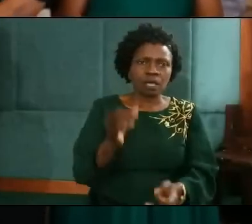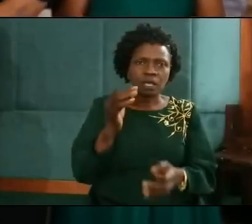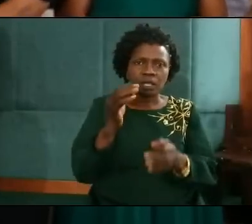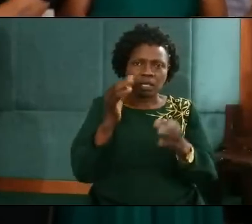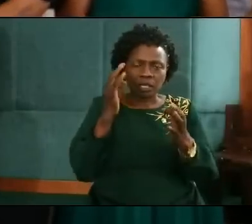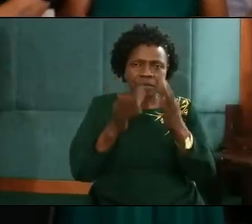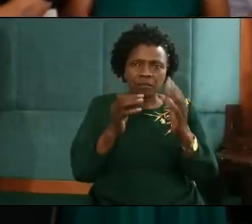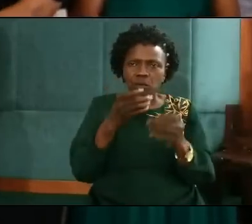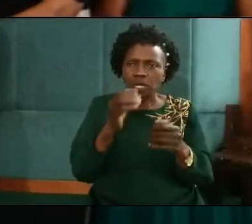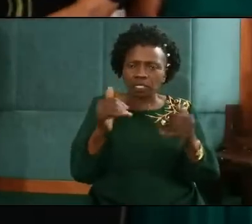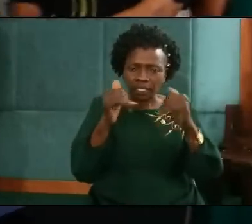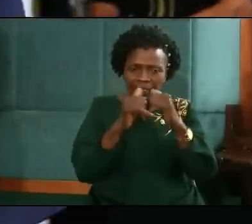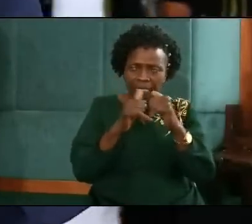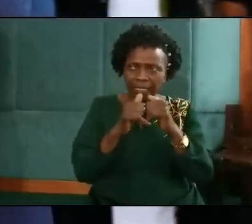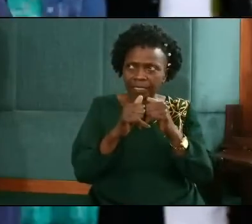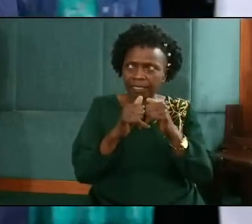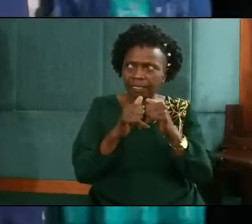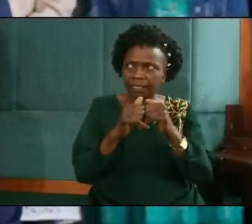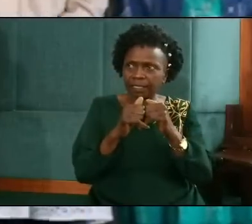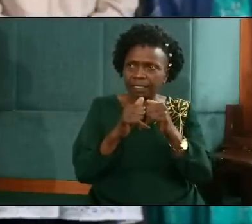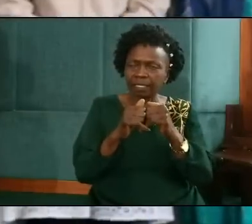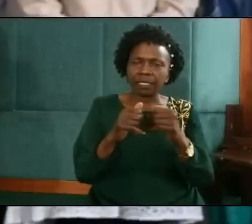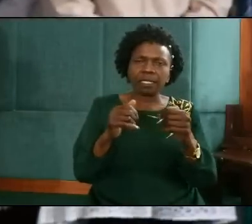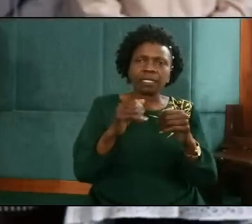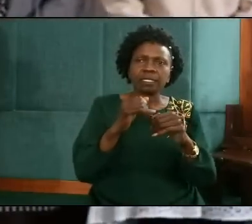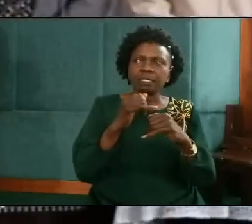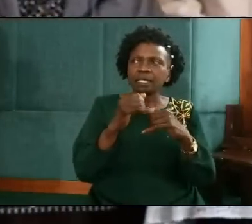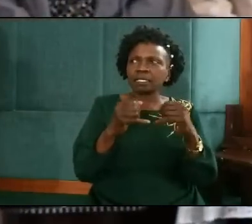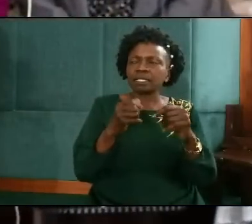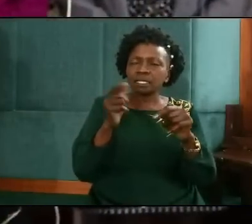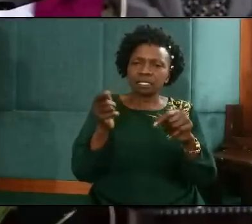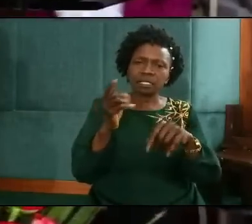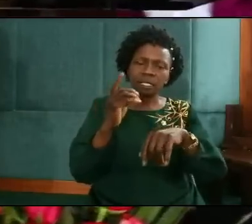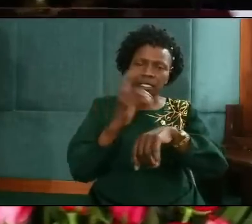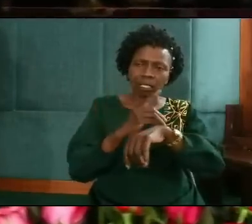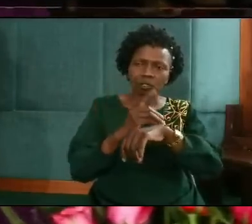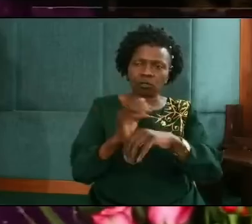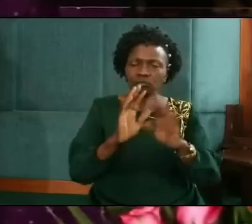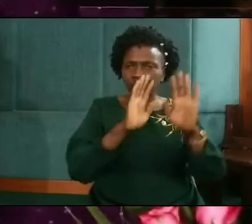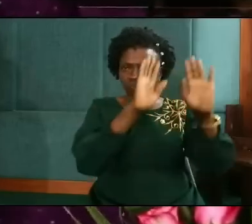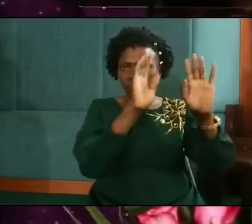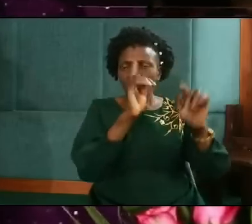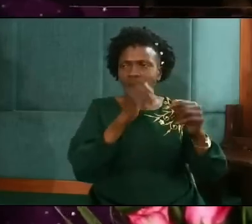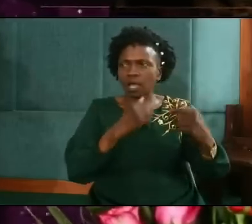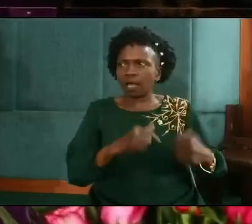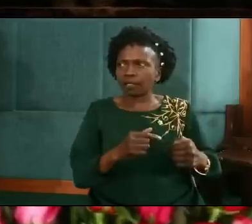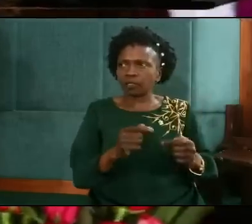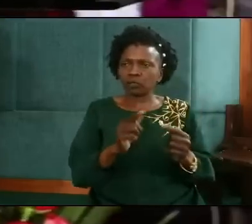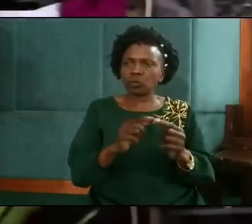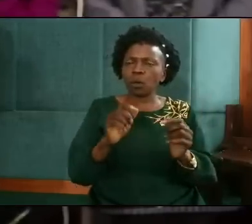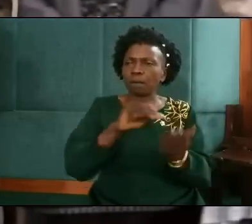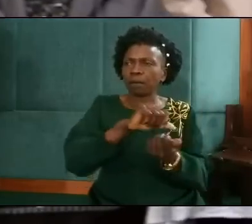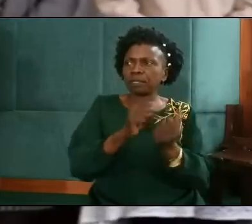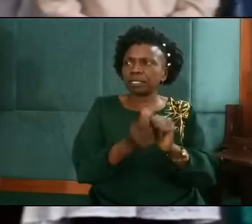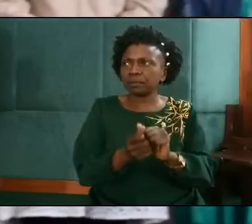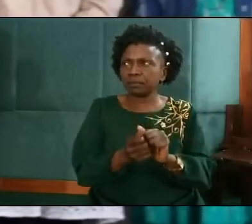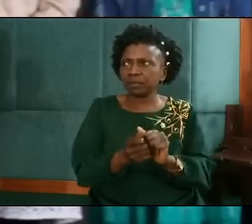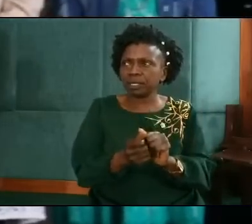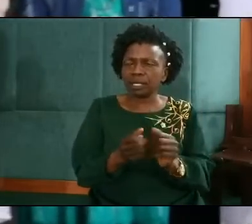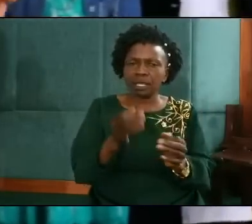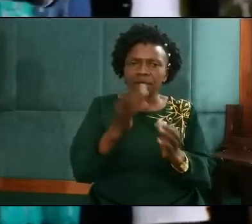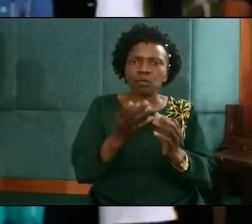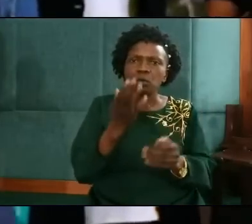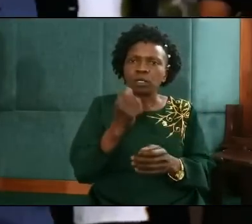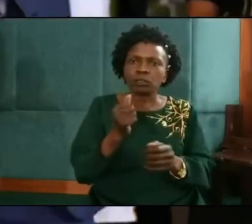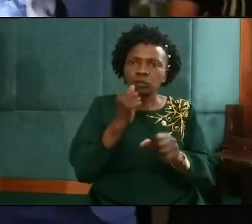compound, and the Spirit of God moved you, maybe you're just coming in. This is the day to surrender your heart to the Lord in baptism. And you like to do that, come on in.